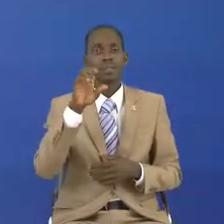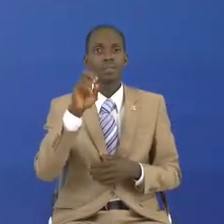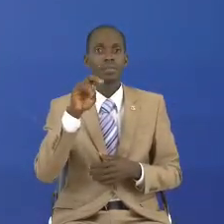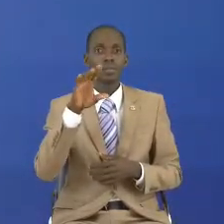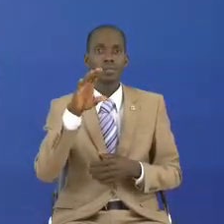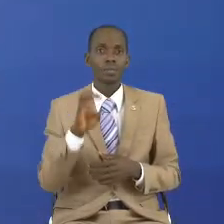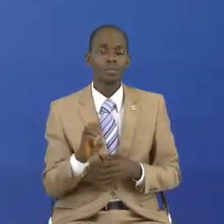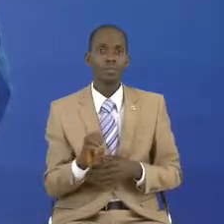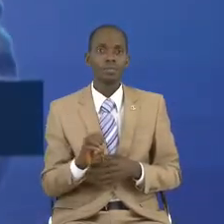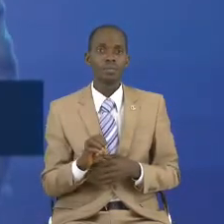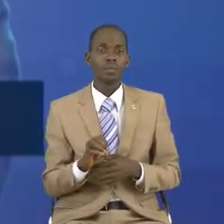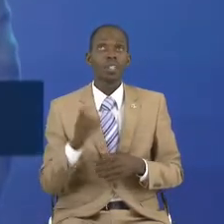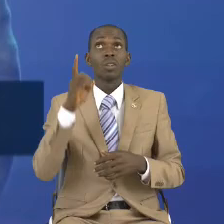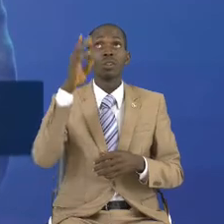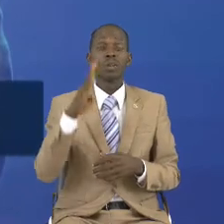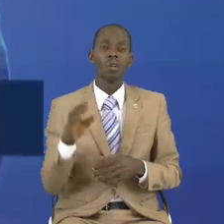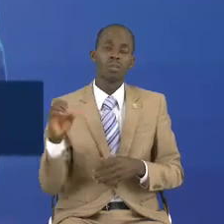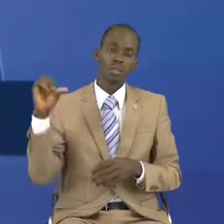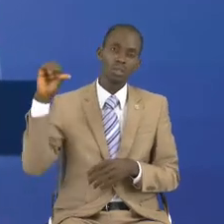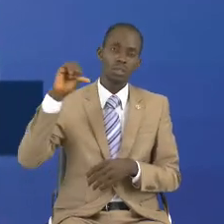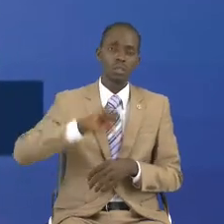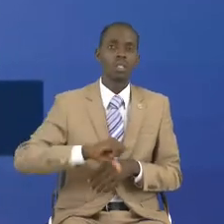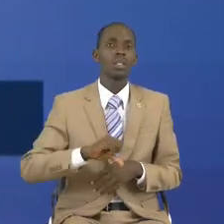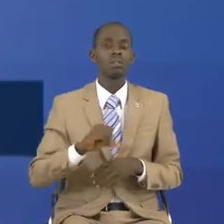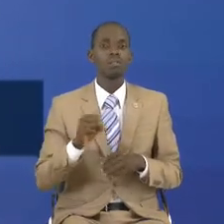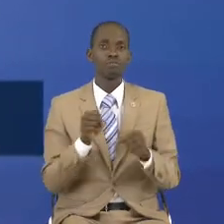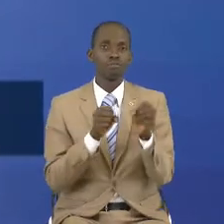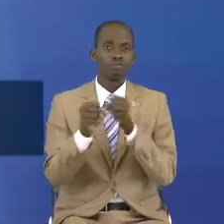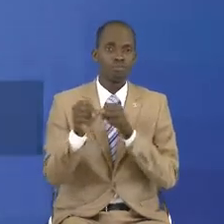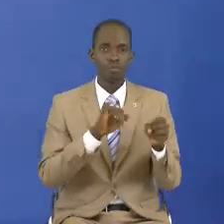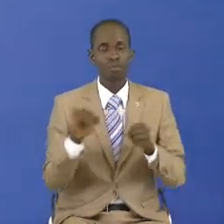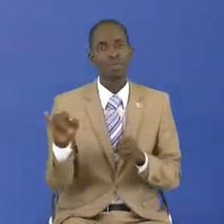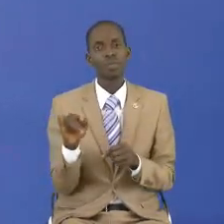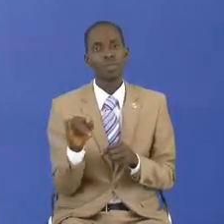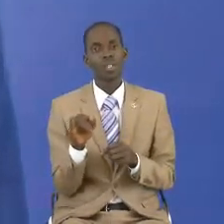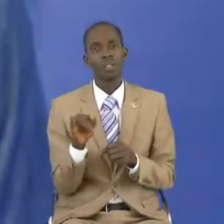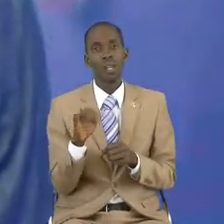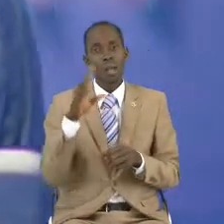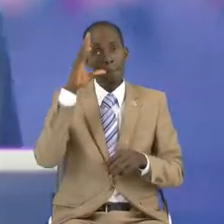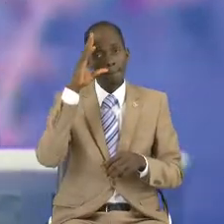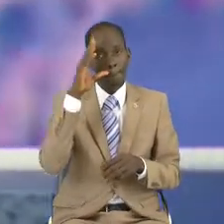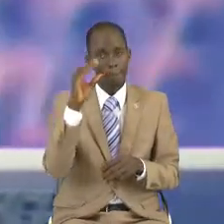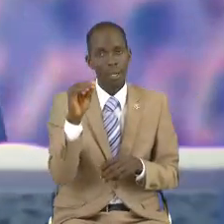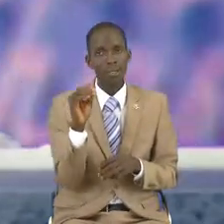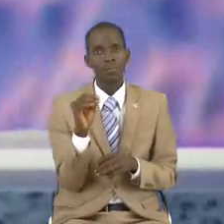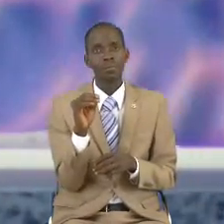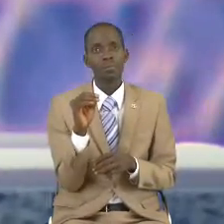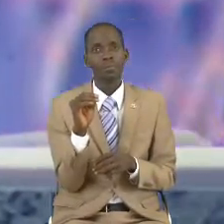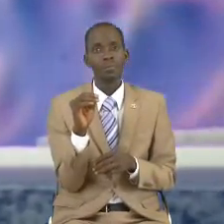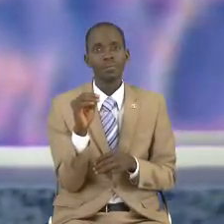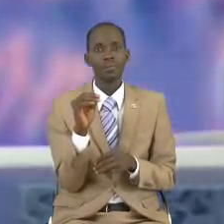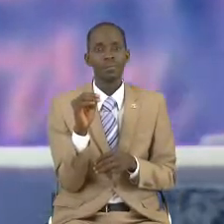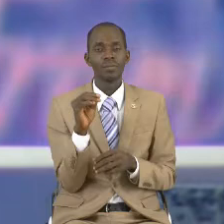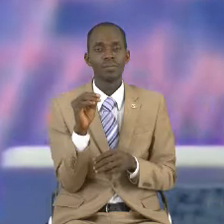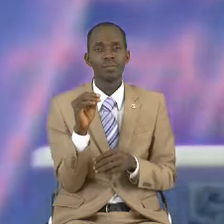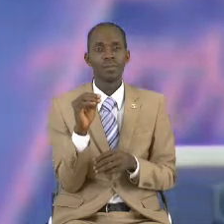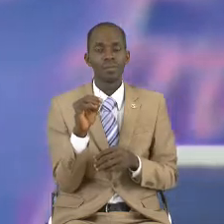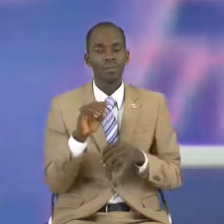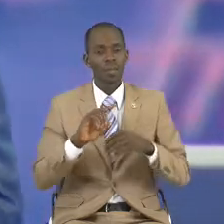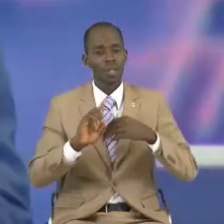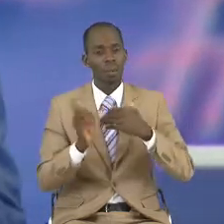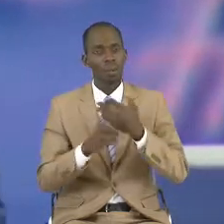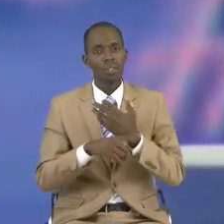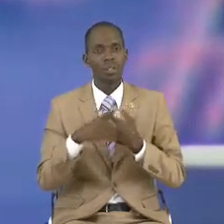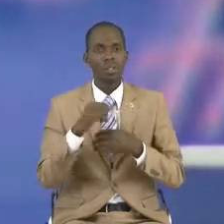fighting it condemns tribe man beating the wife